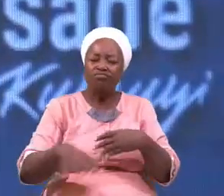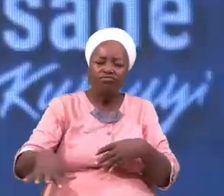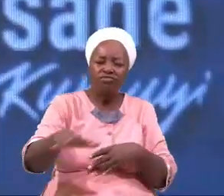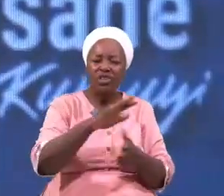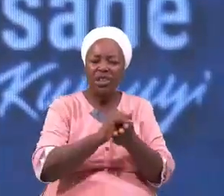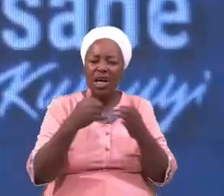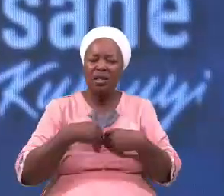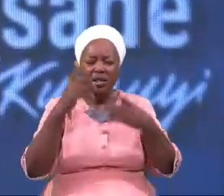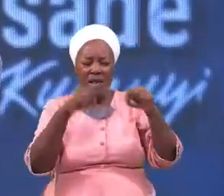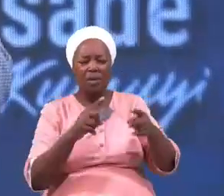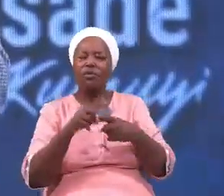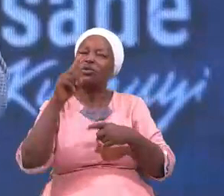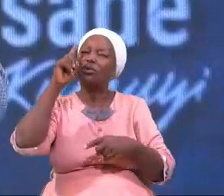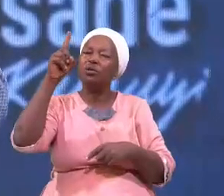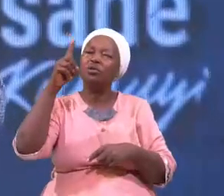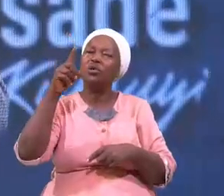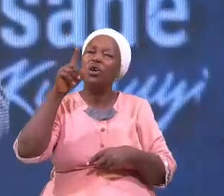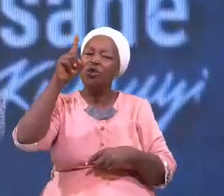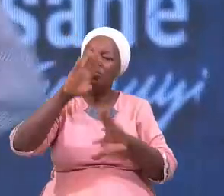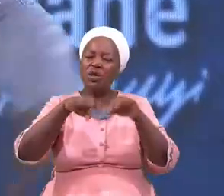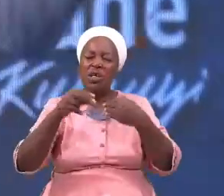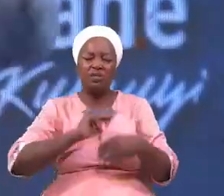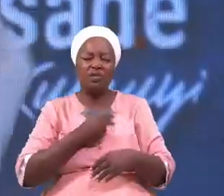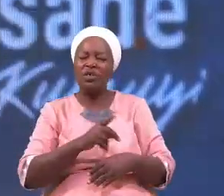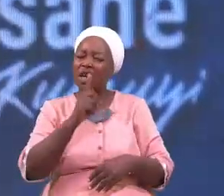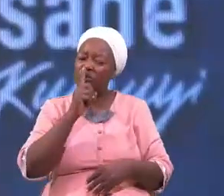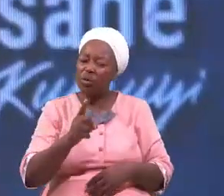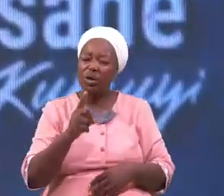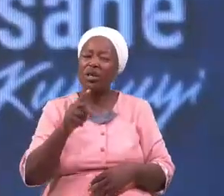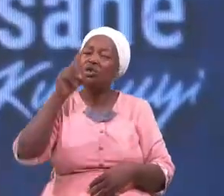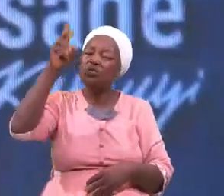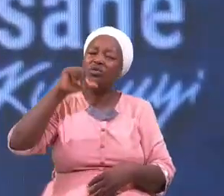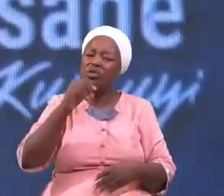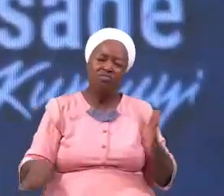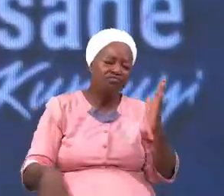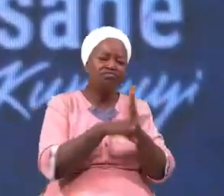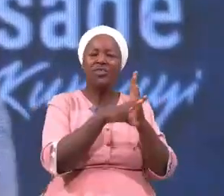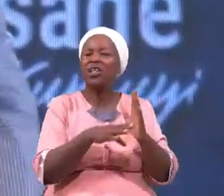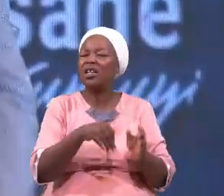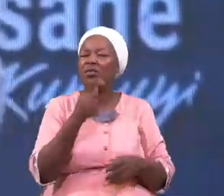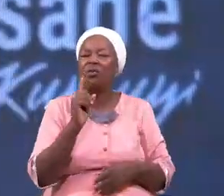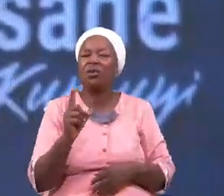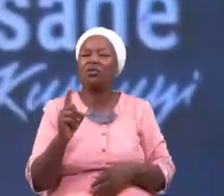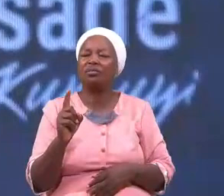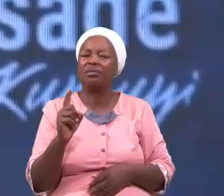you, you give us assurance you will not cast them away.